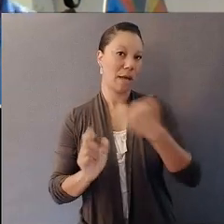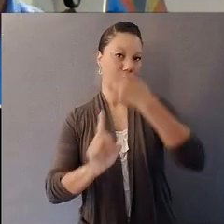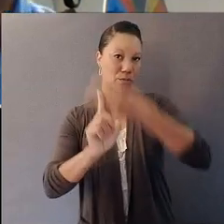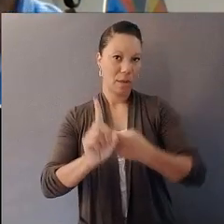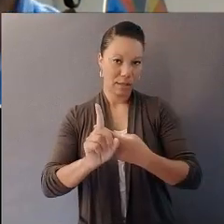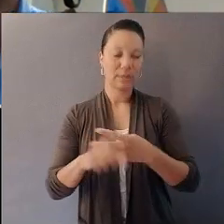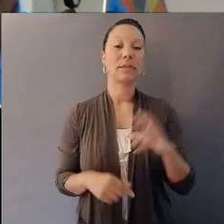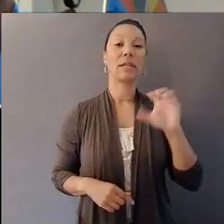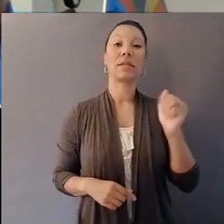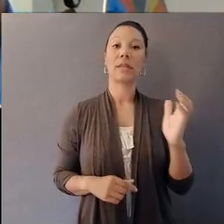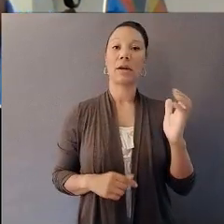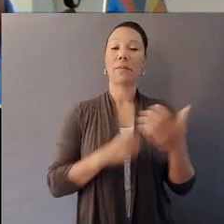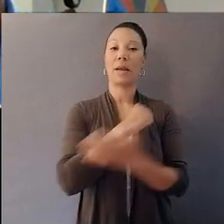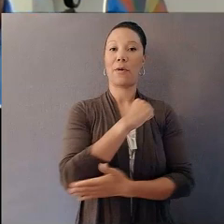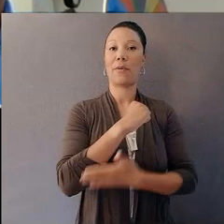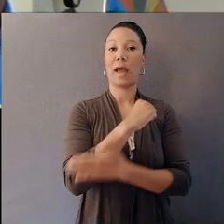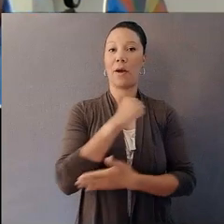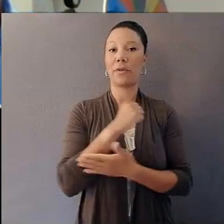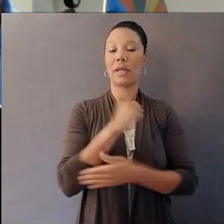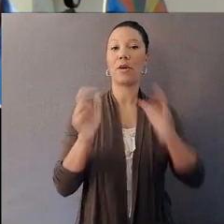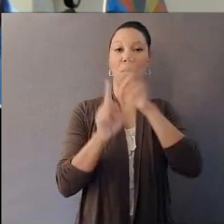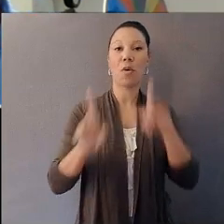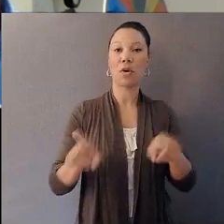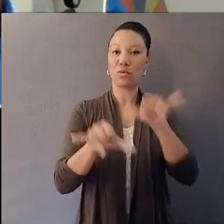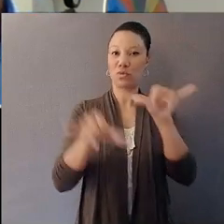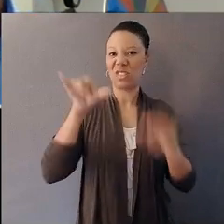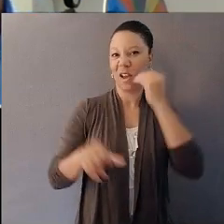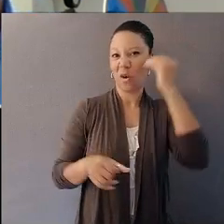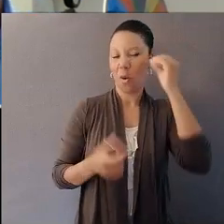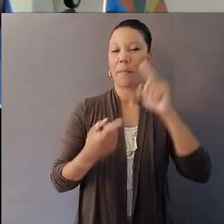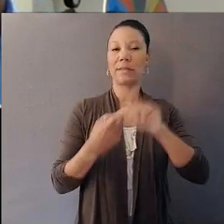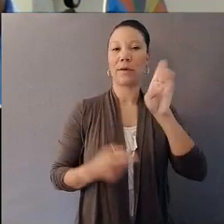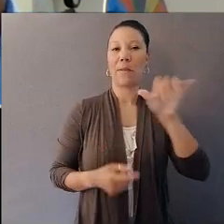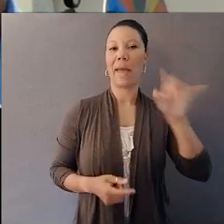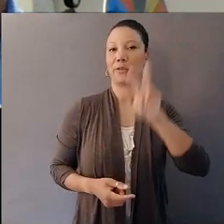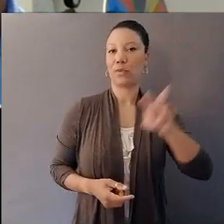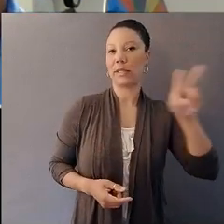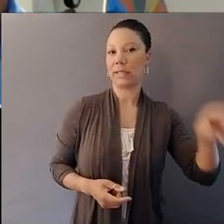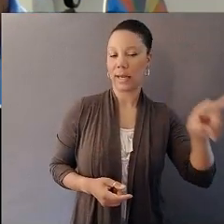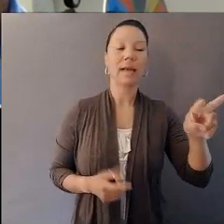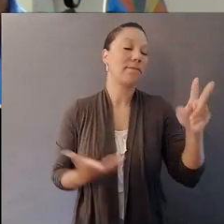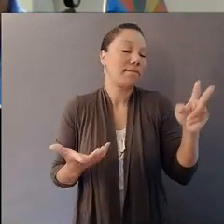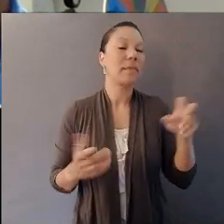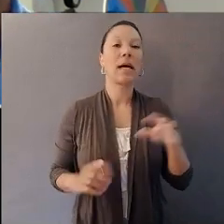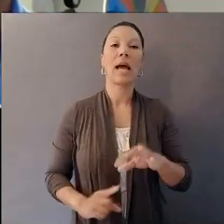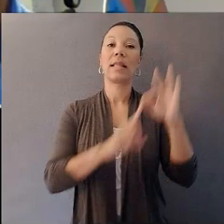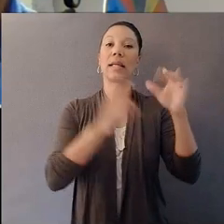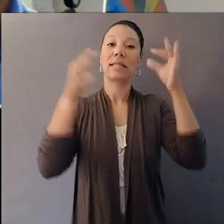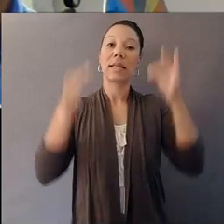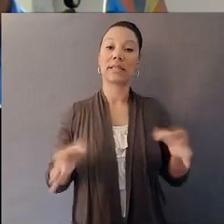County Public Health Order remains in place until May 22nd, unless the county is able to remove restrictions